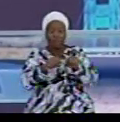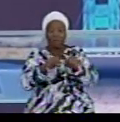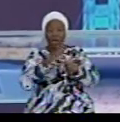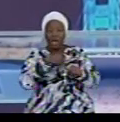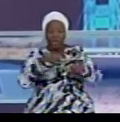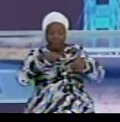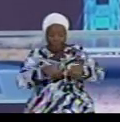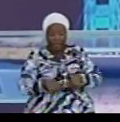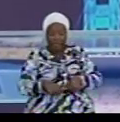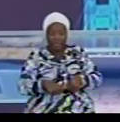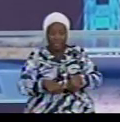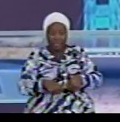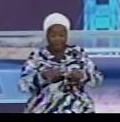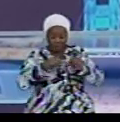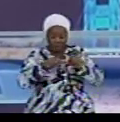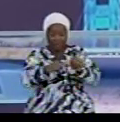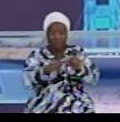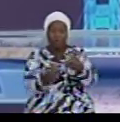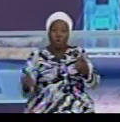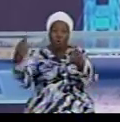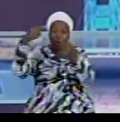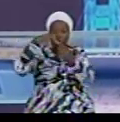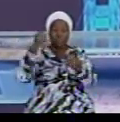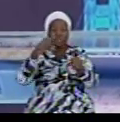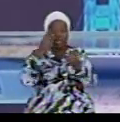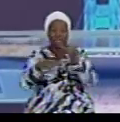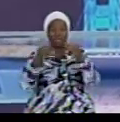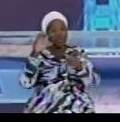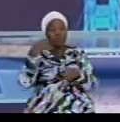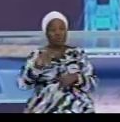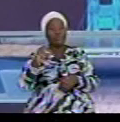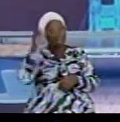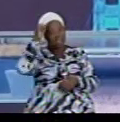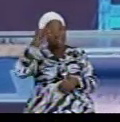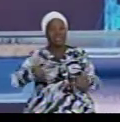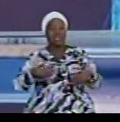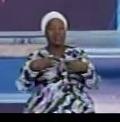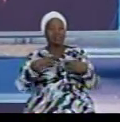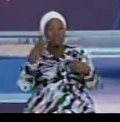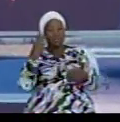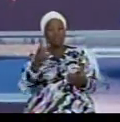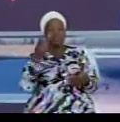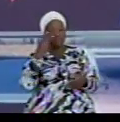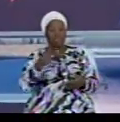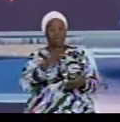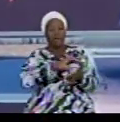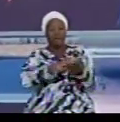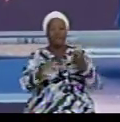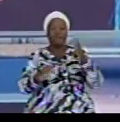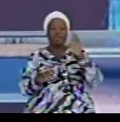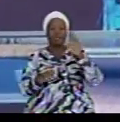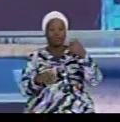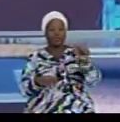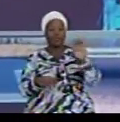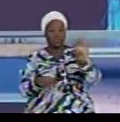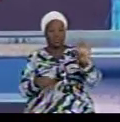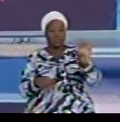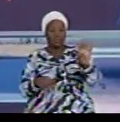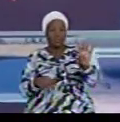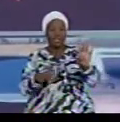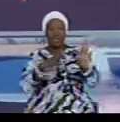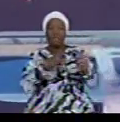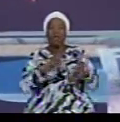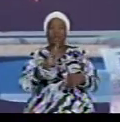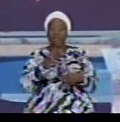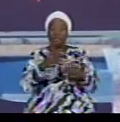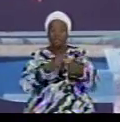and remain until the end of his life? And look at verse 14. In verse 14,